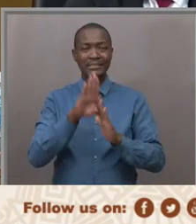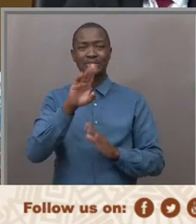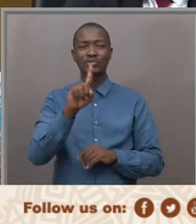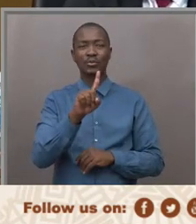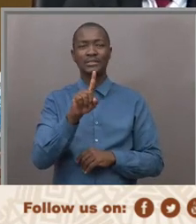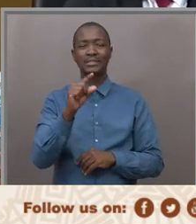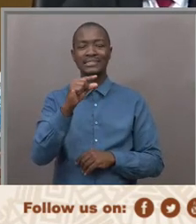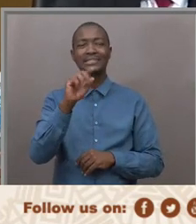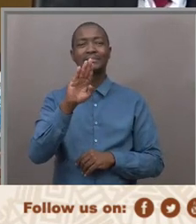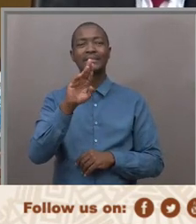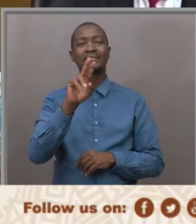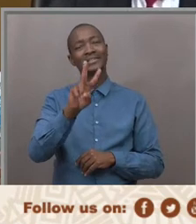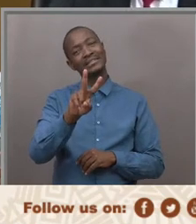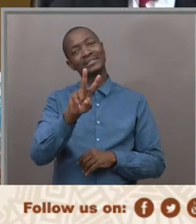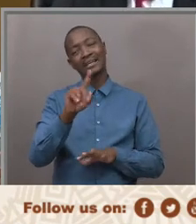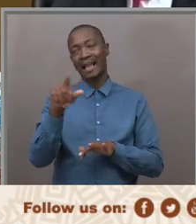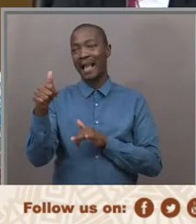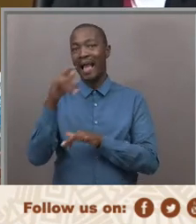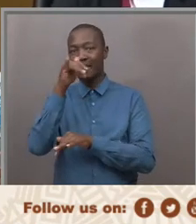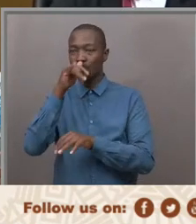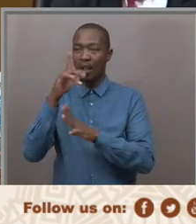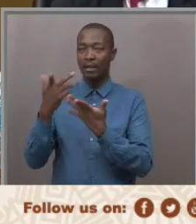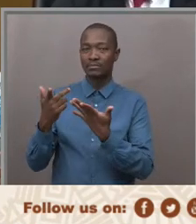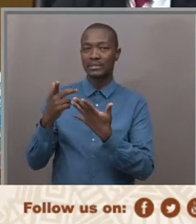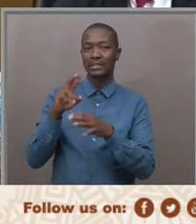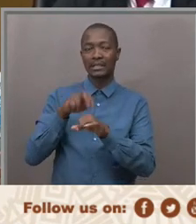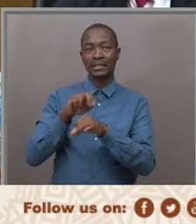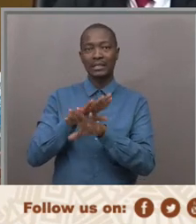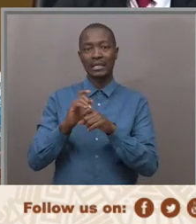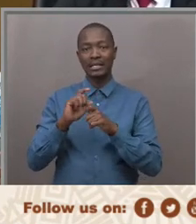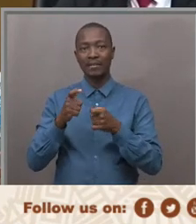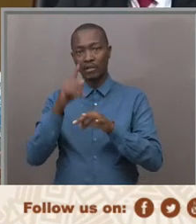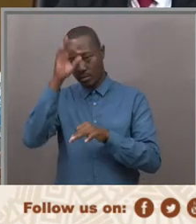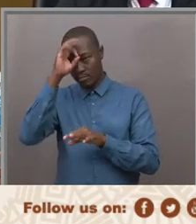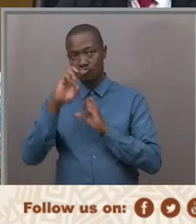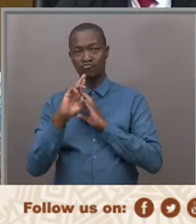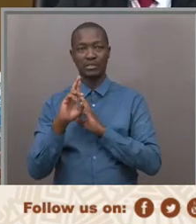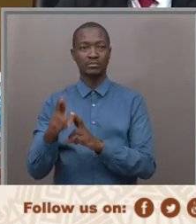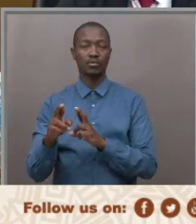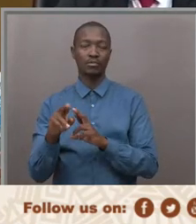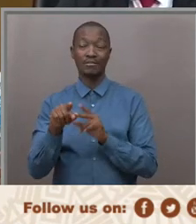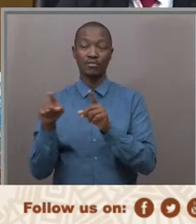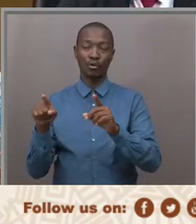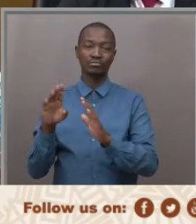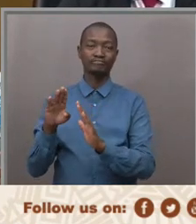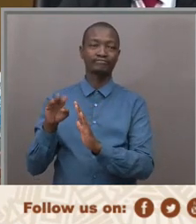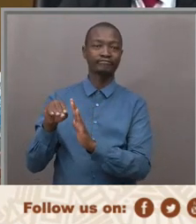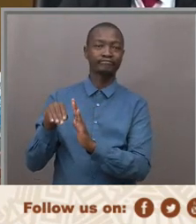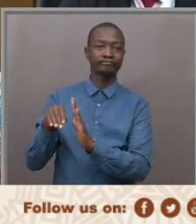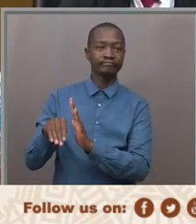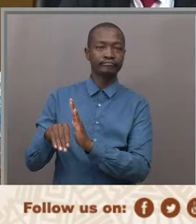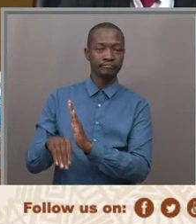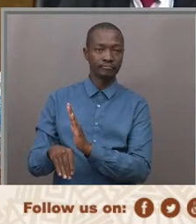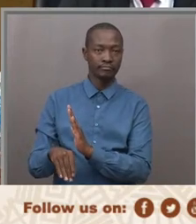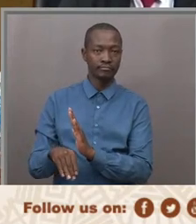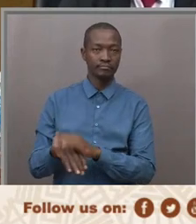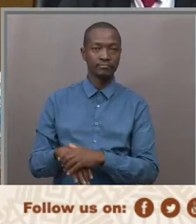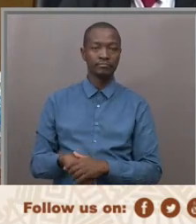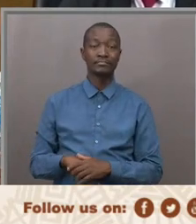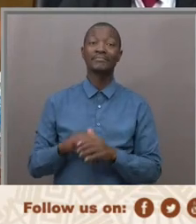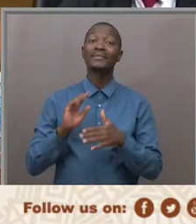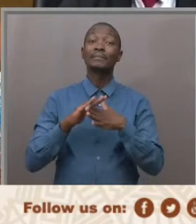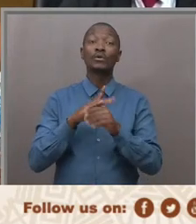violence. Other crimes that require effective police response, those have been decreasing. It's